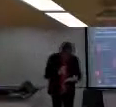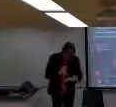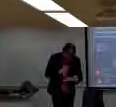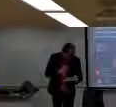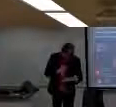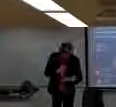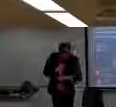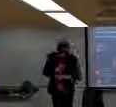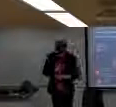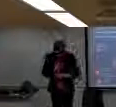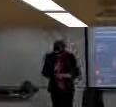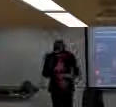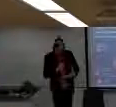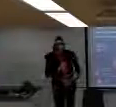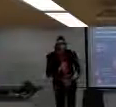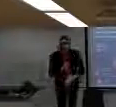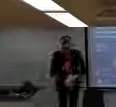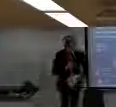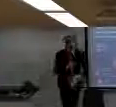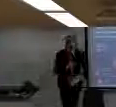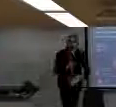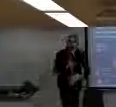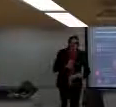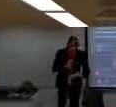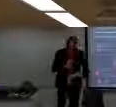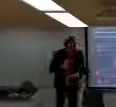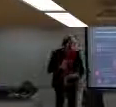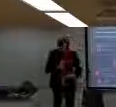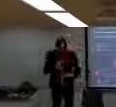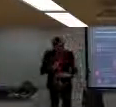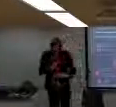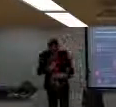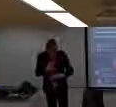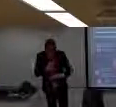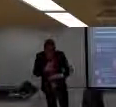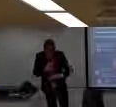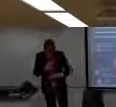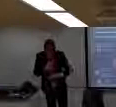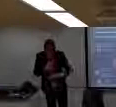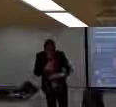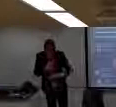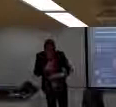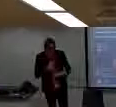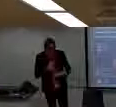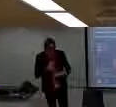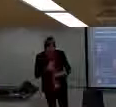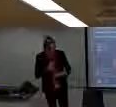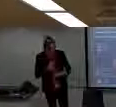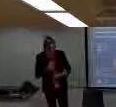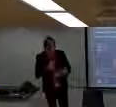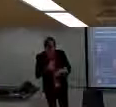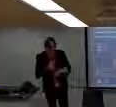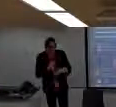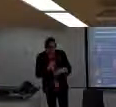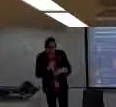say. Now, almost 20 years ago, I co-edited a book that was entitled Beyond